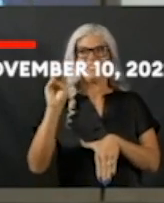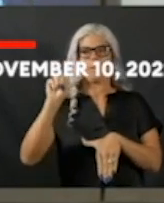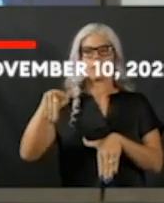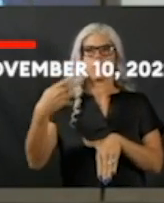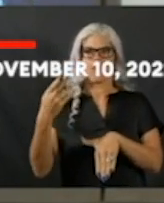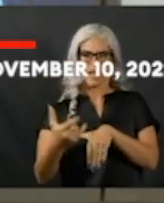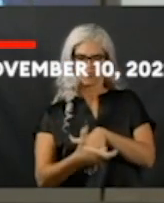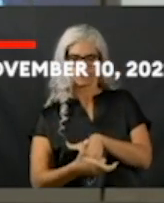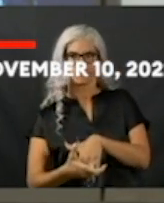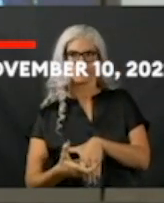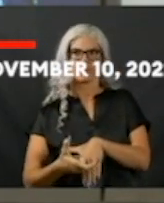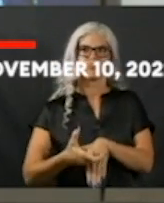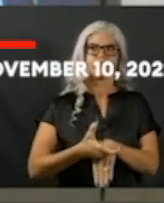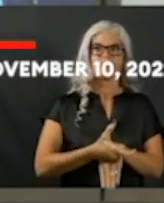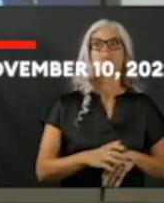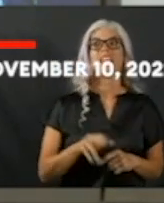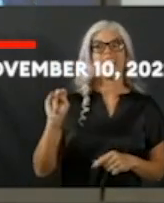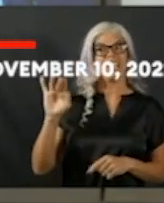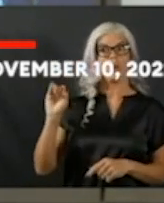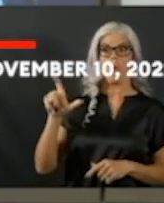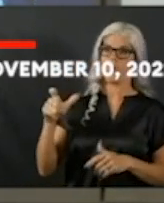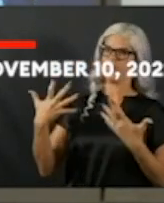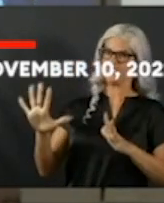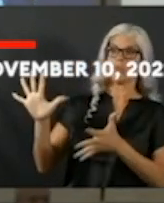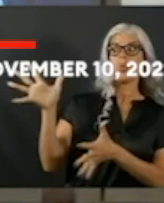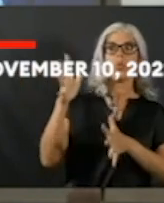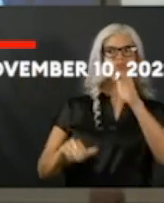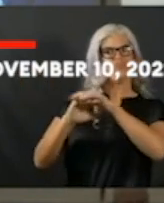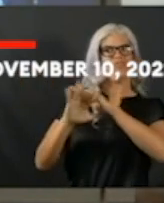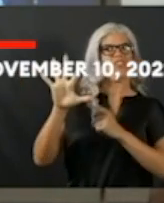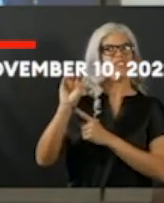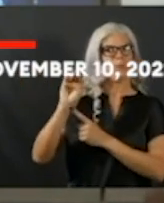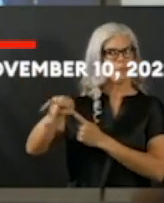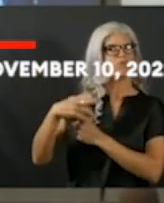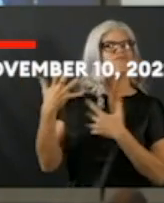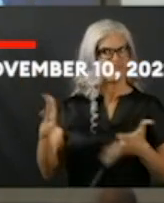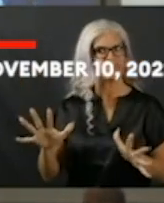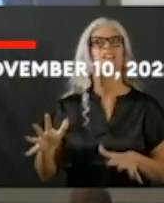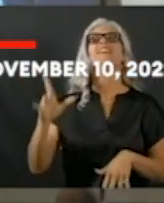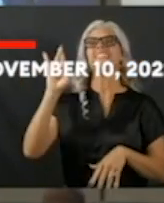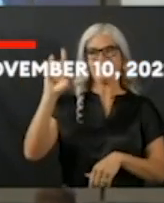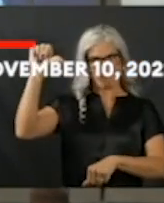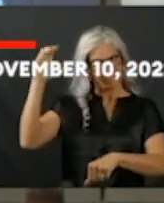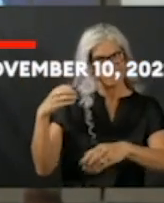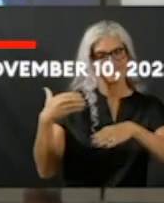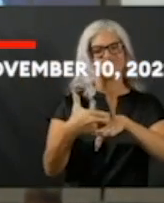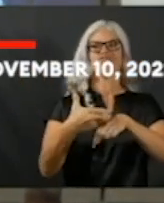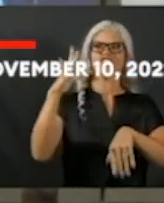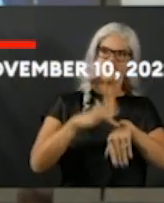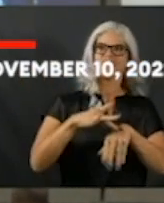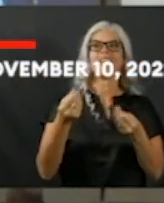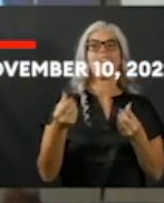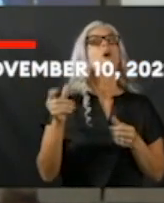tropical storm with maximum sustained winds of 50 miles per hour. The storm made landfall overnight as a Category 1 hurricane just